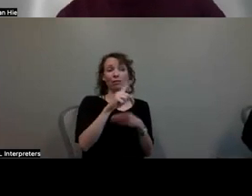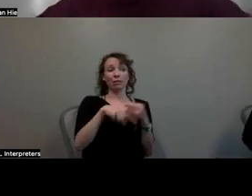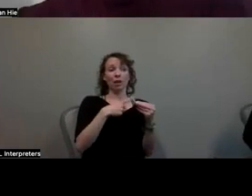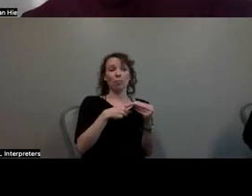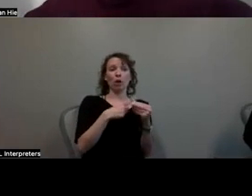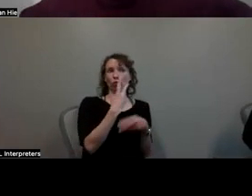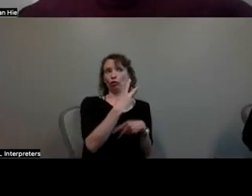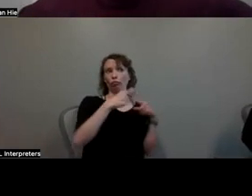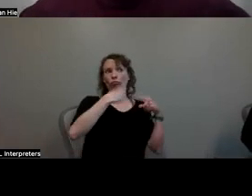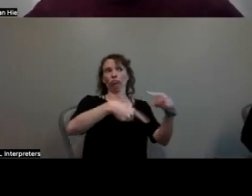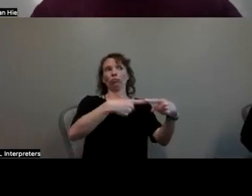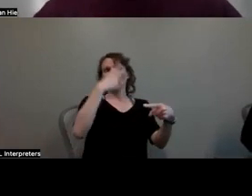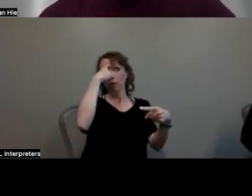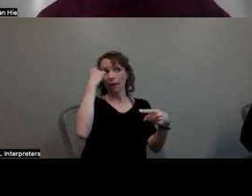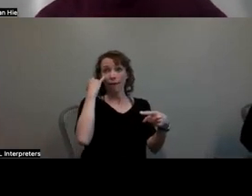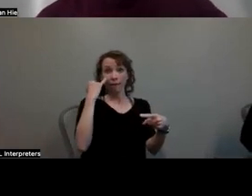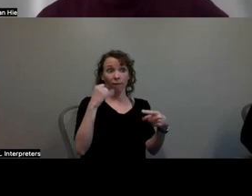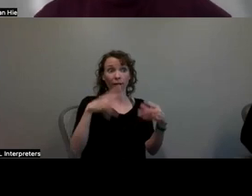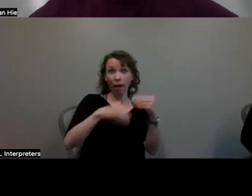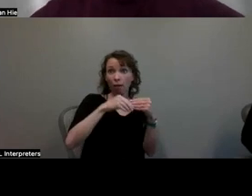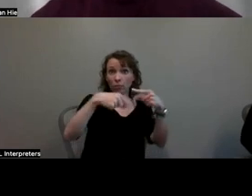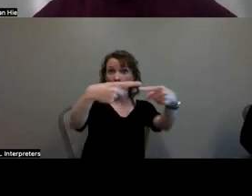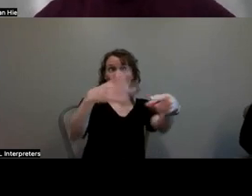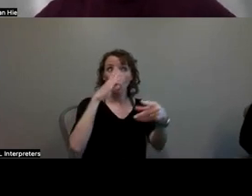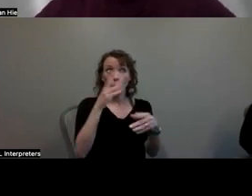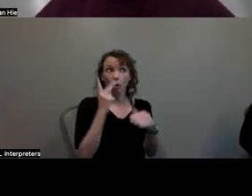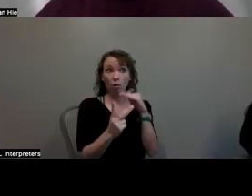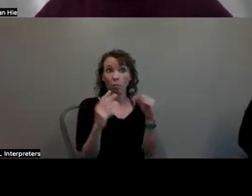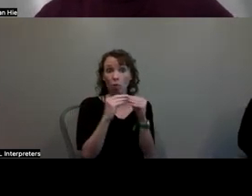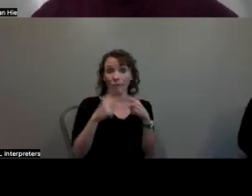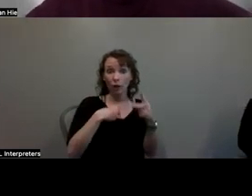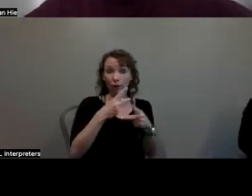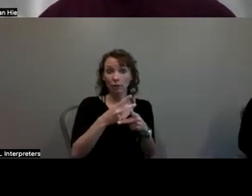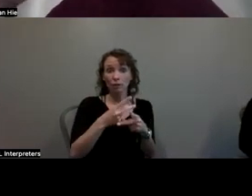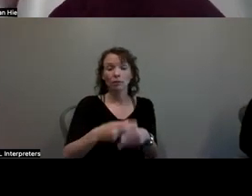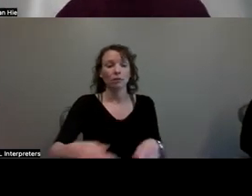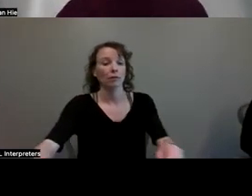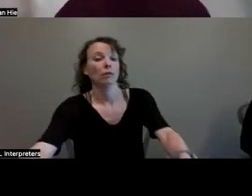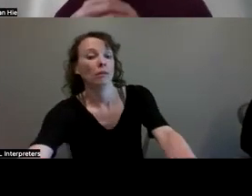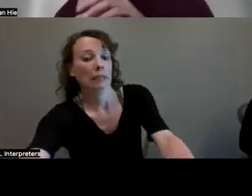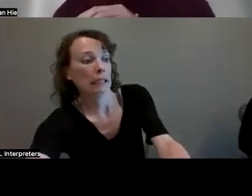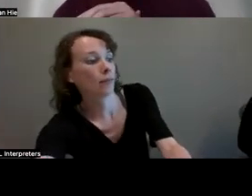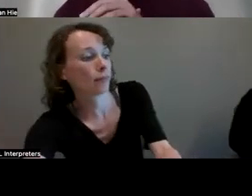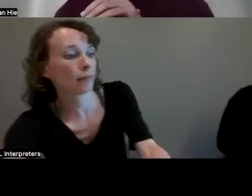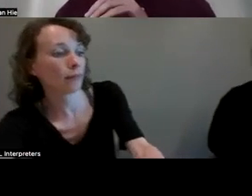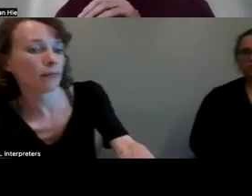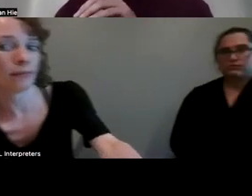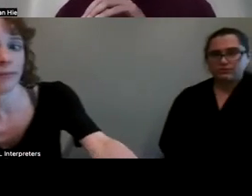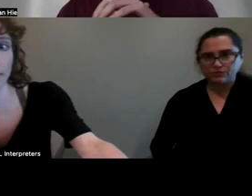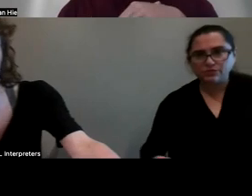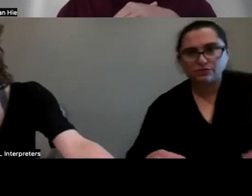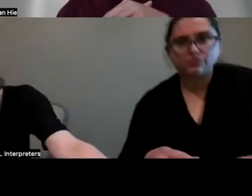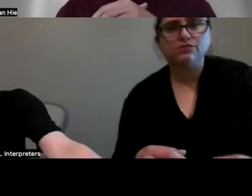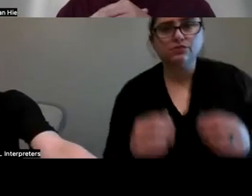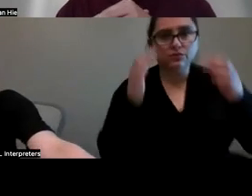would continue to find improved variants? Yeah, since by predicting intrinsic fitness, since predicting by intrinsic fitness may only be